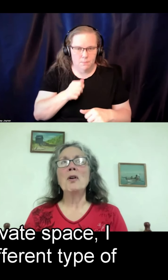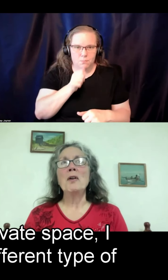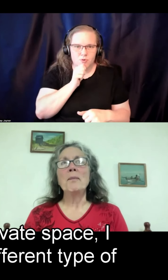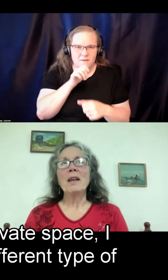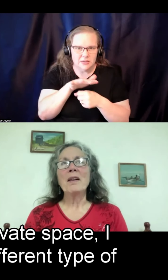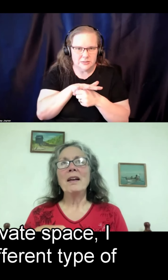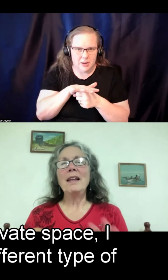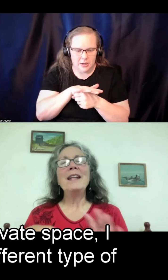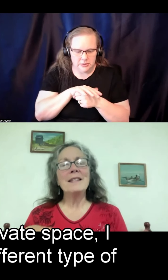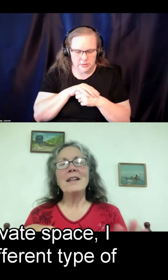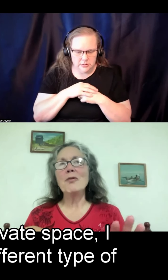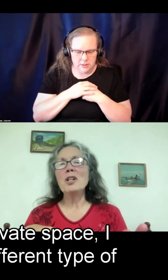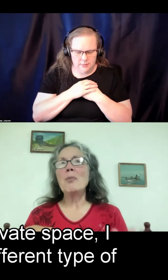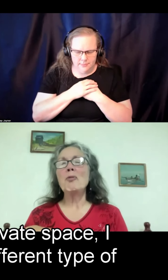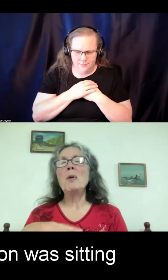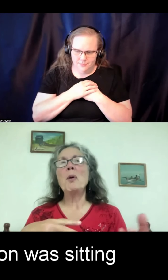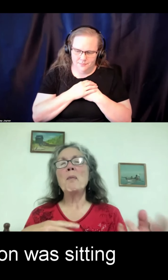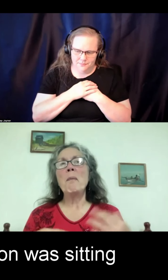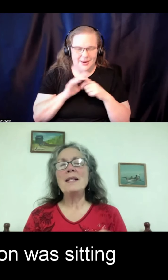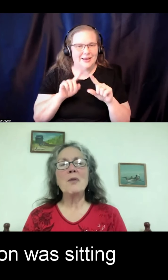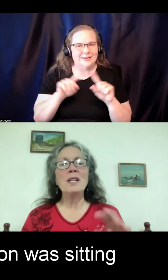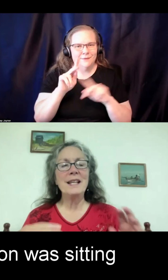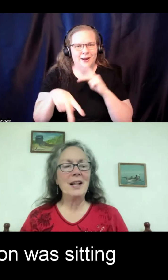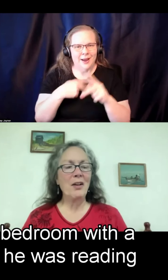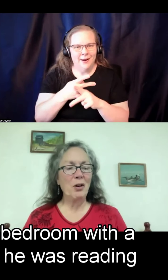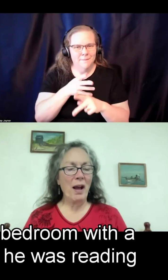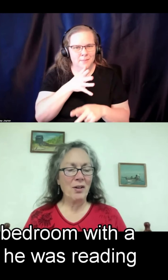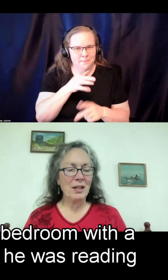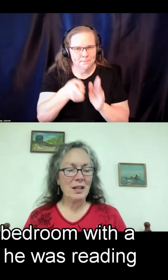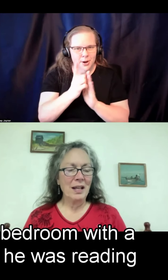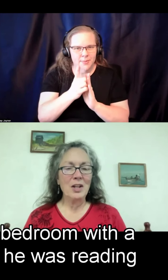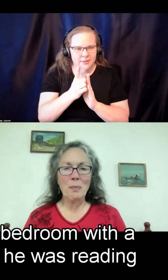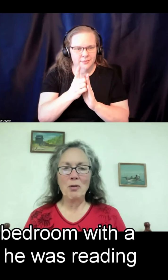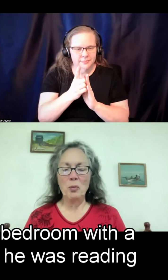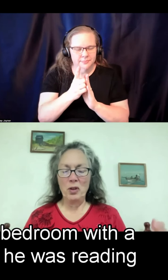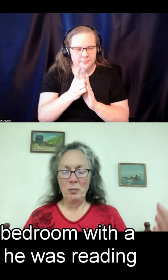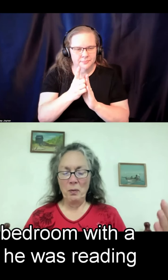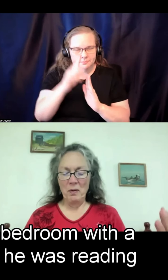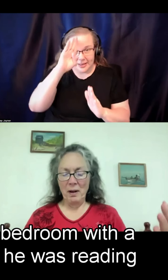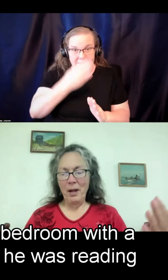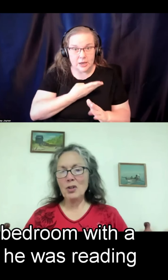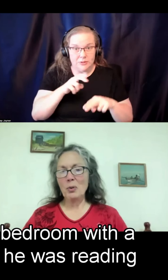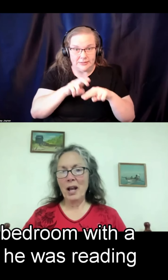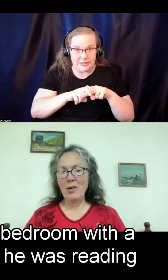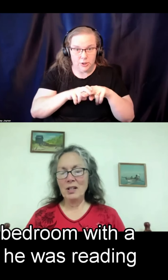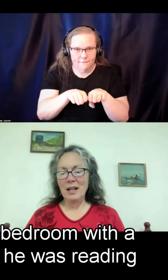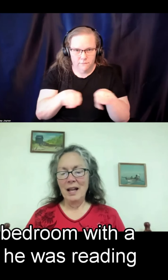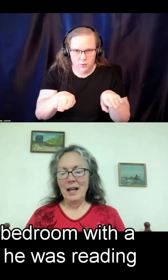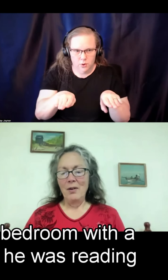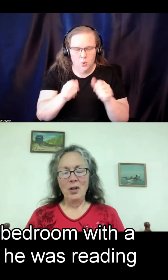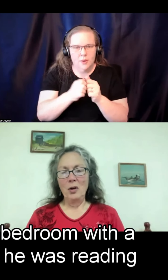remember it's a different type of moment, but my son was sitting on the ground in his bedroom with a picture book